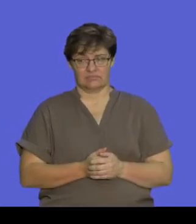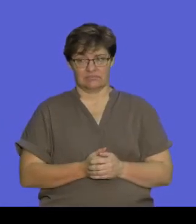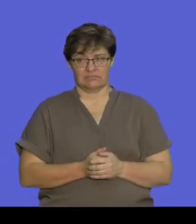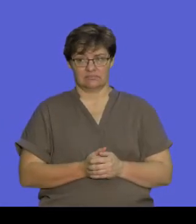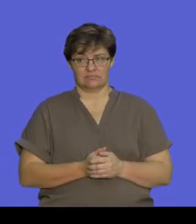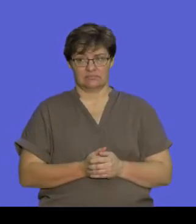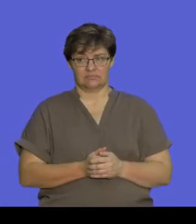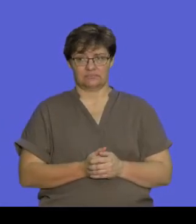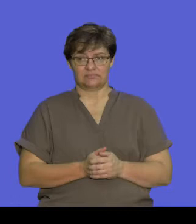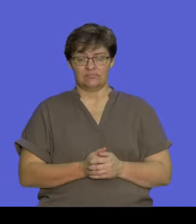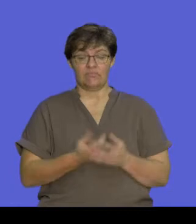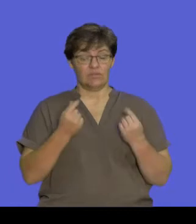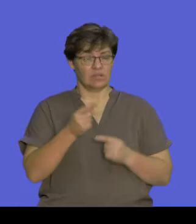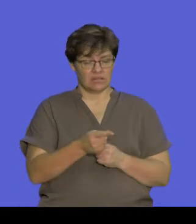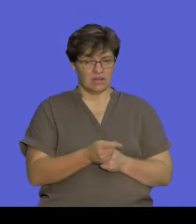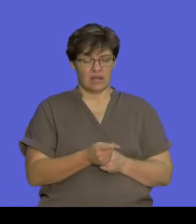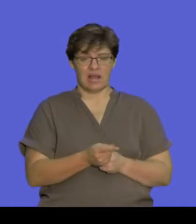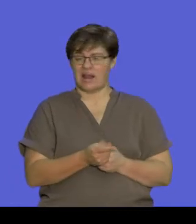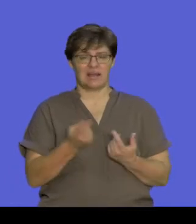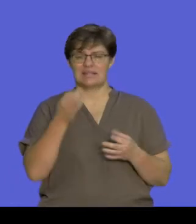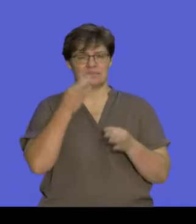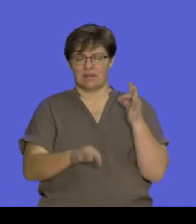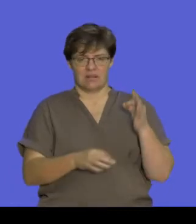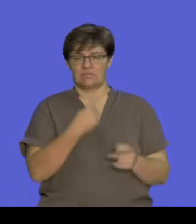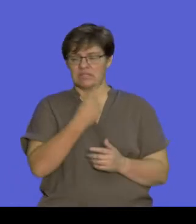do that, it's a simple matter of saying